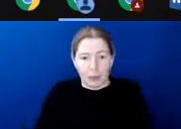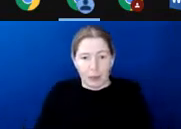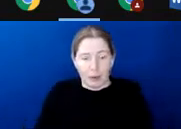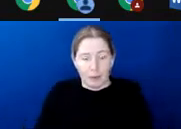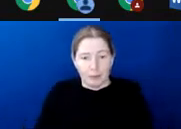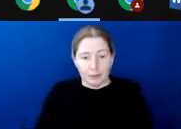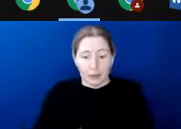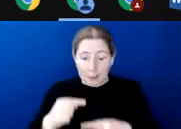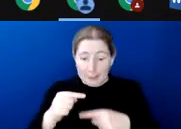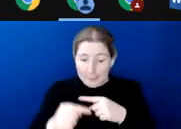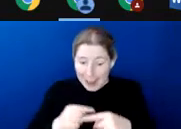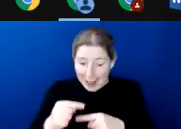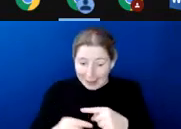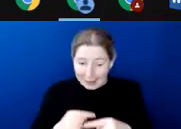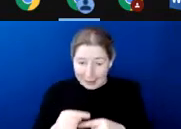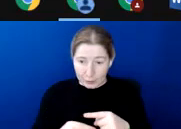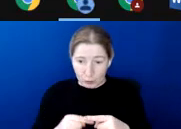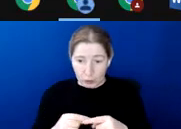With mileage,